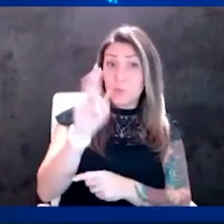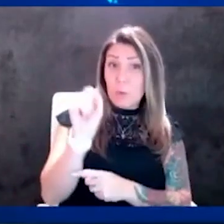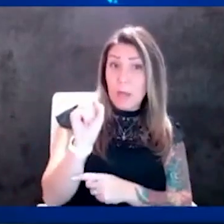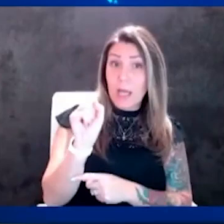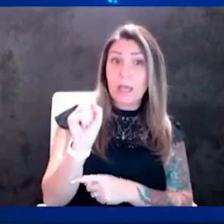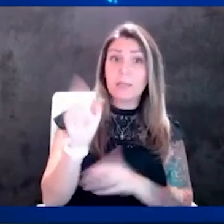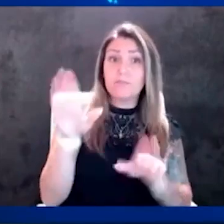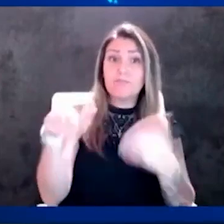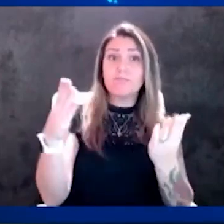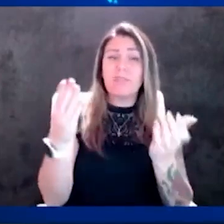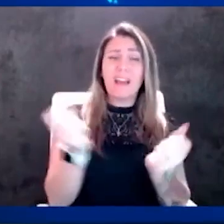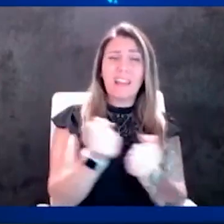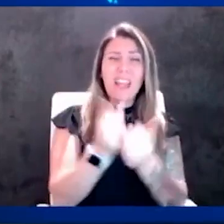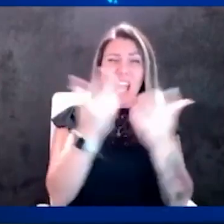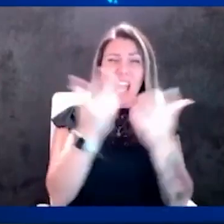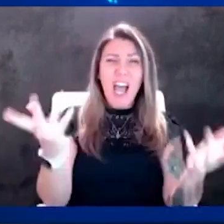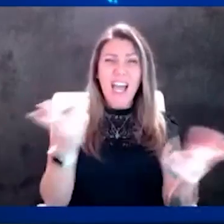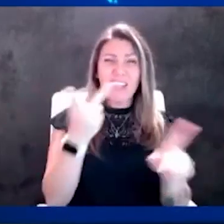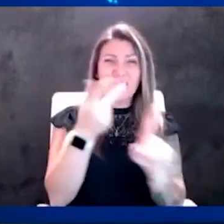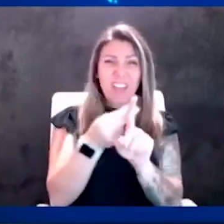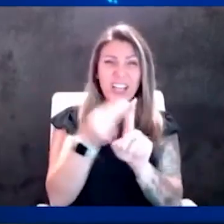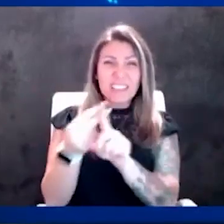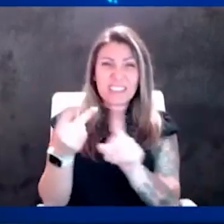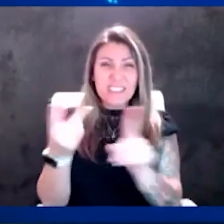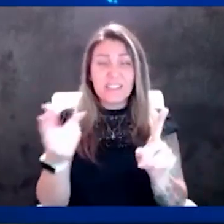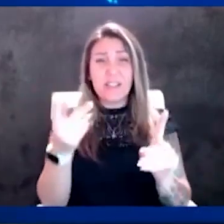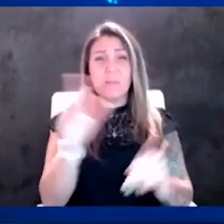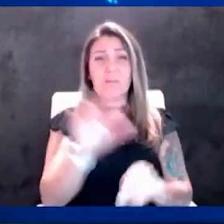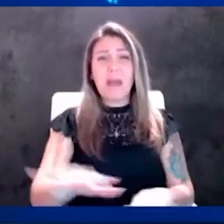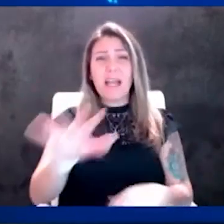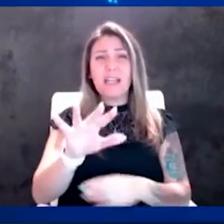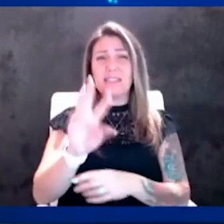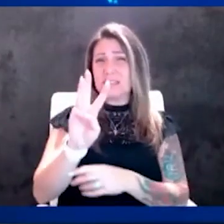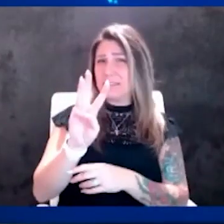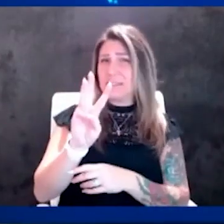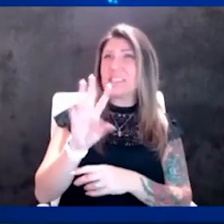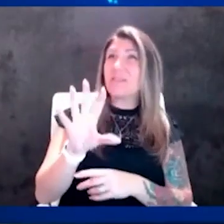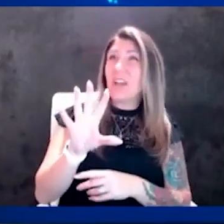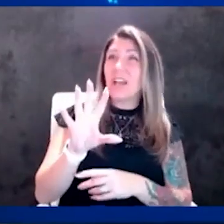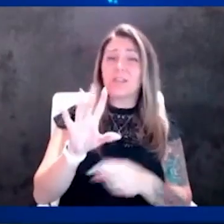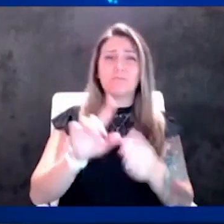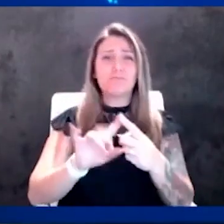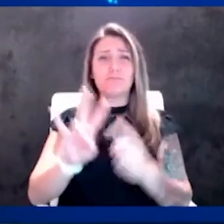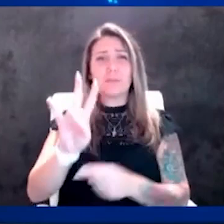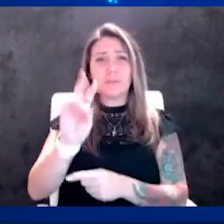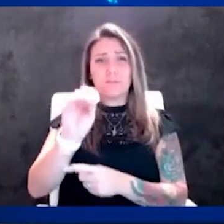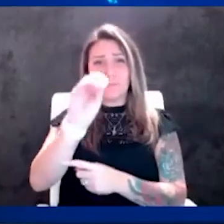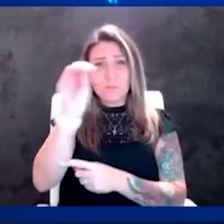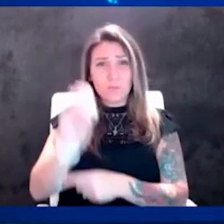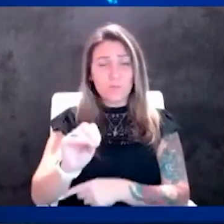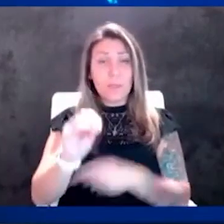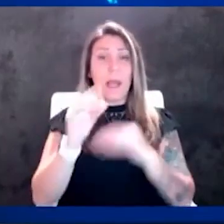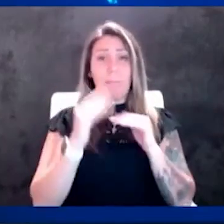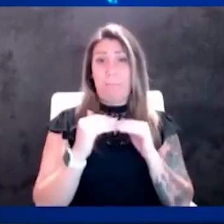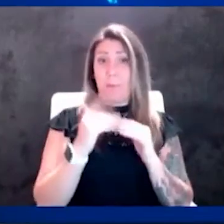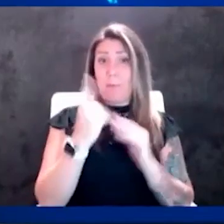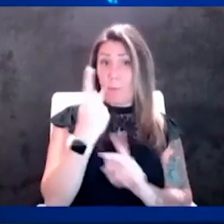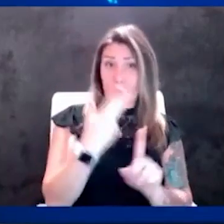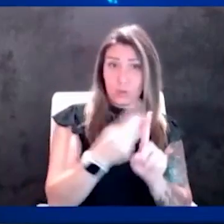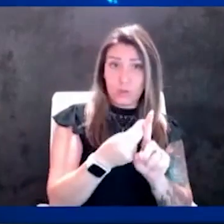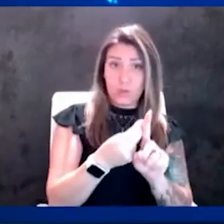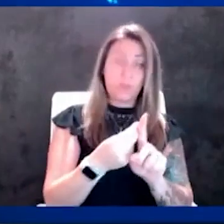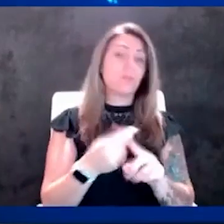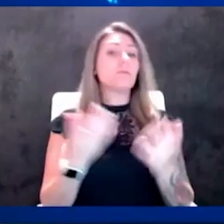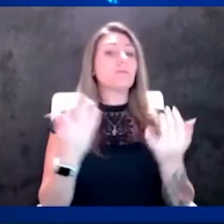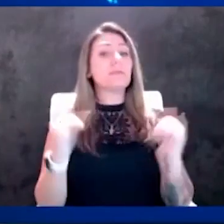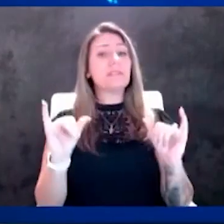of vaccination doses, about 65 to 70% of Americans have had at least one shot, we're still vulnerable.